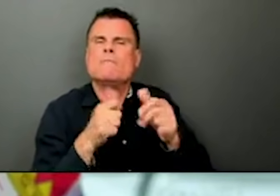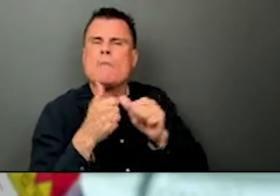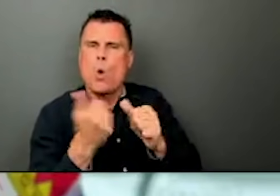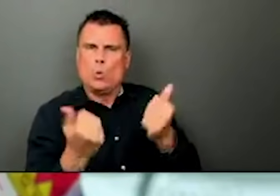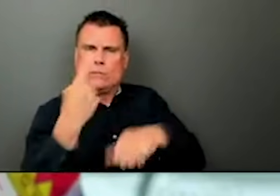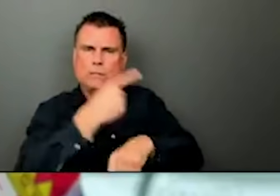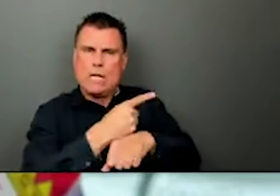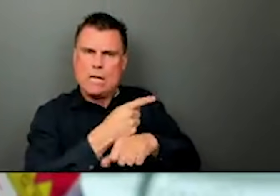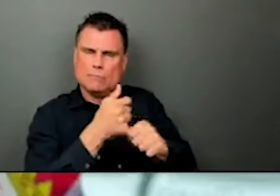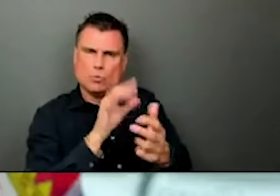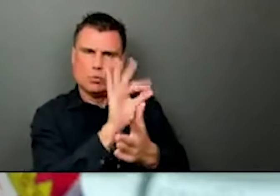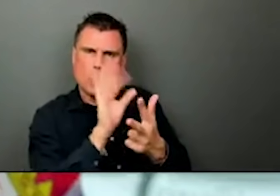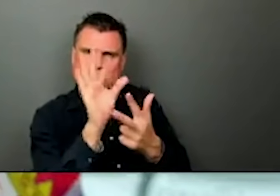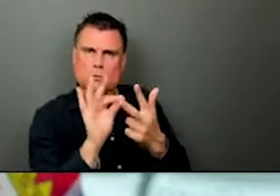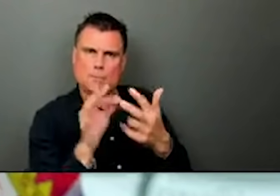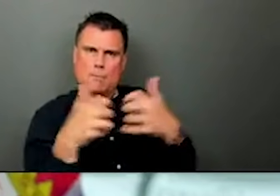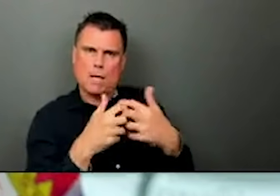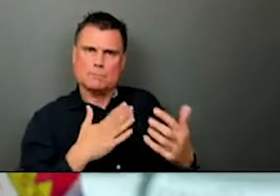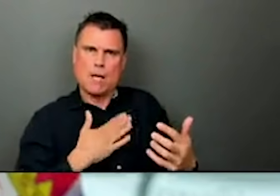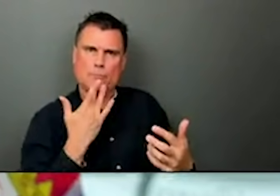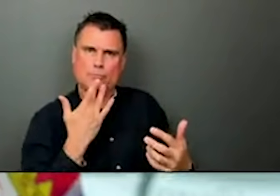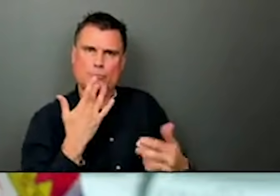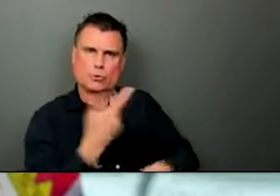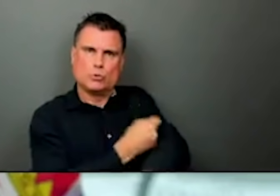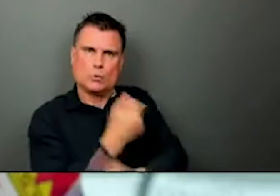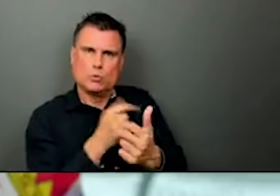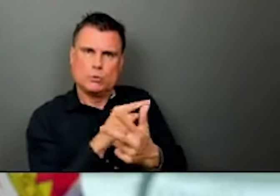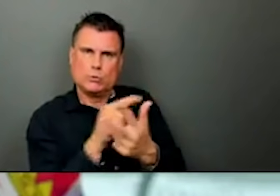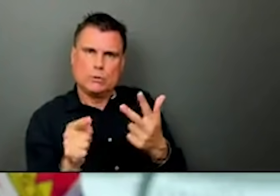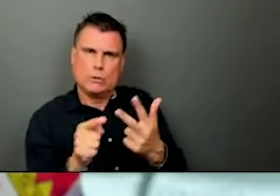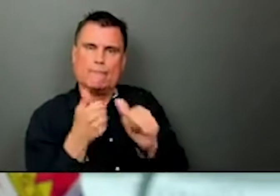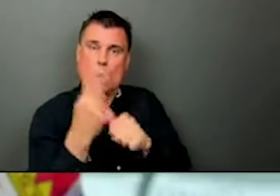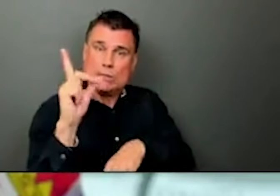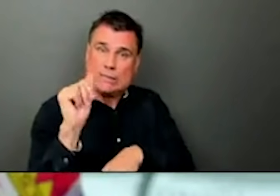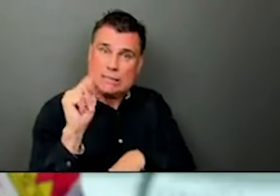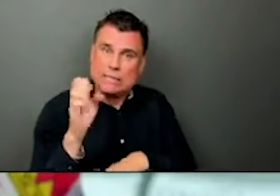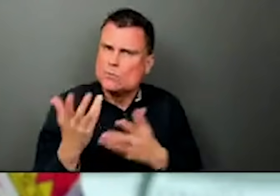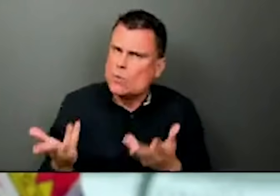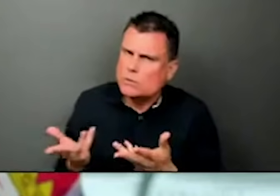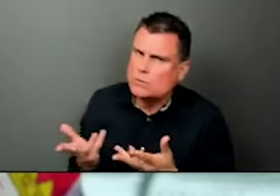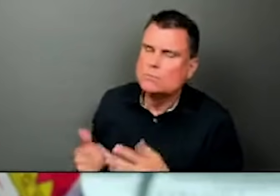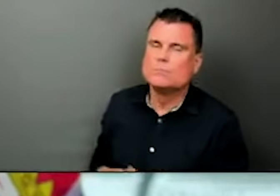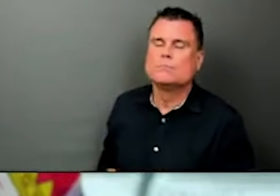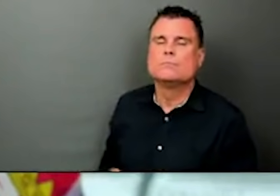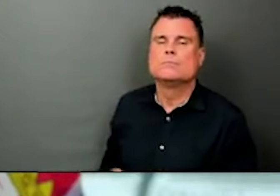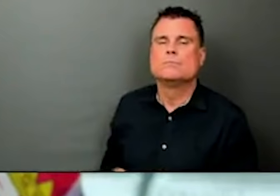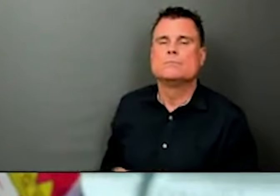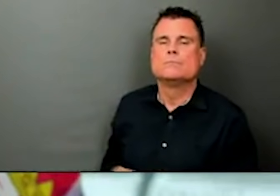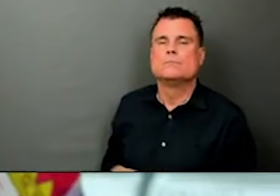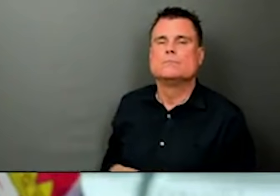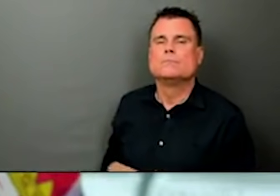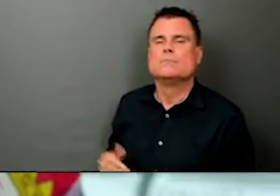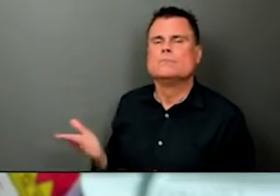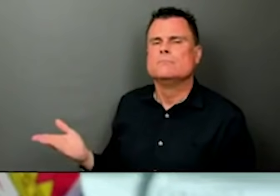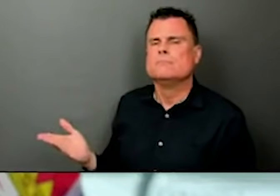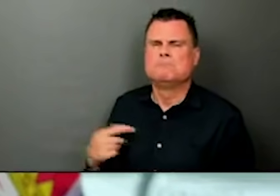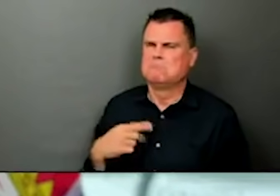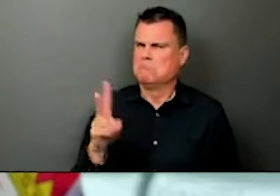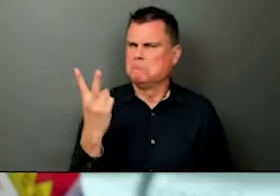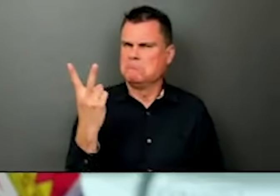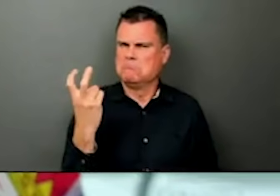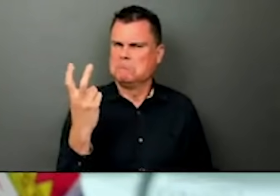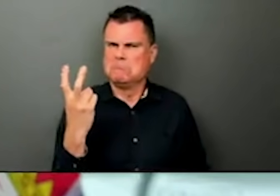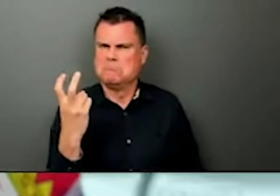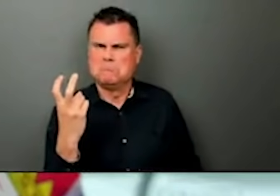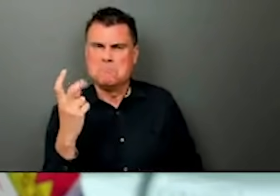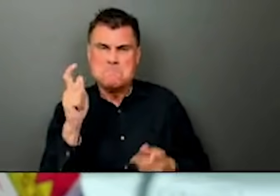largest immunization campaign that we have ever run in British Columbia, that kind of precision is unlikely to be available